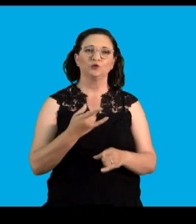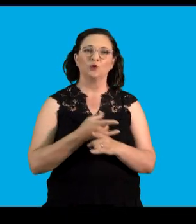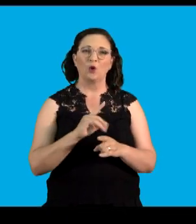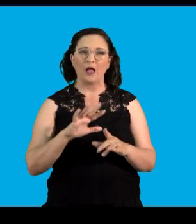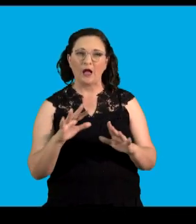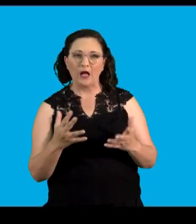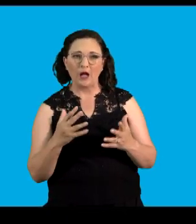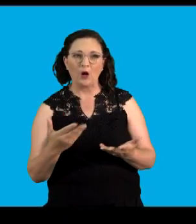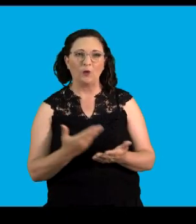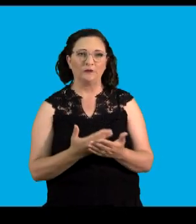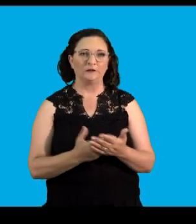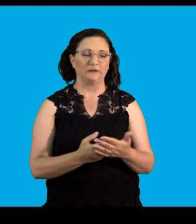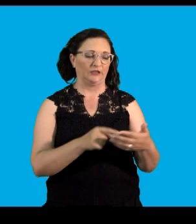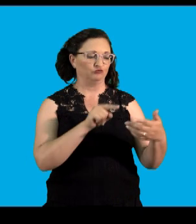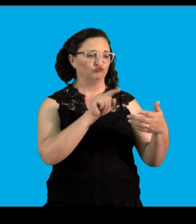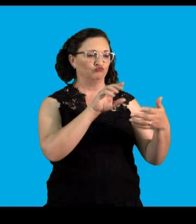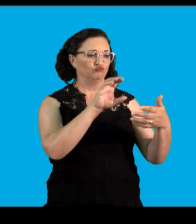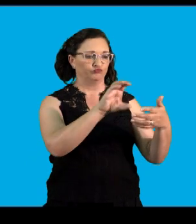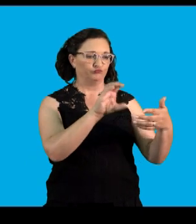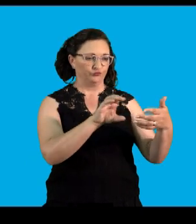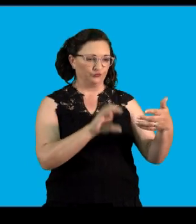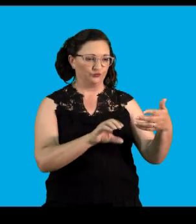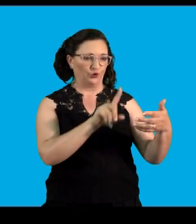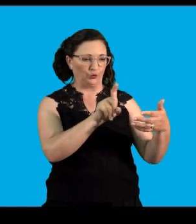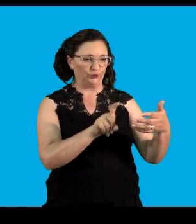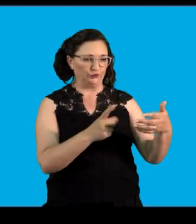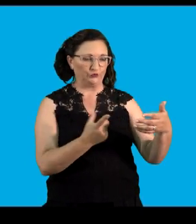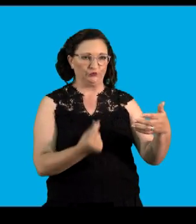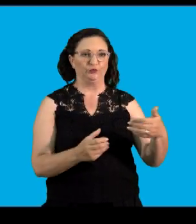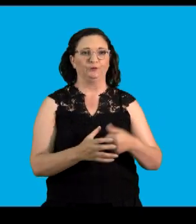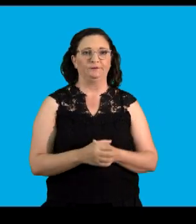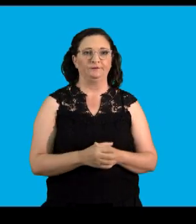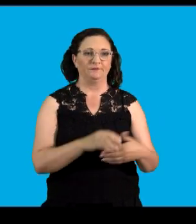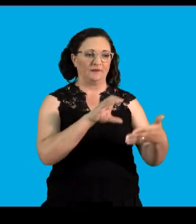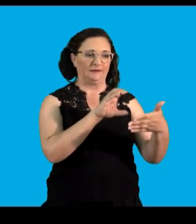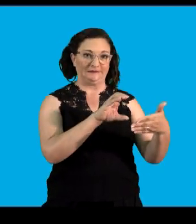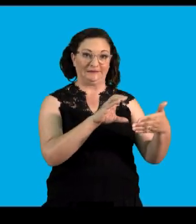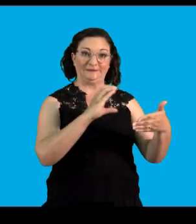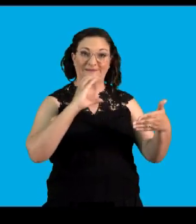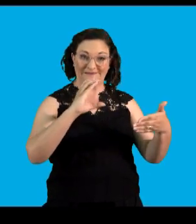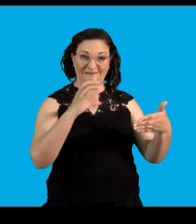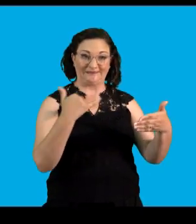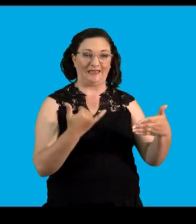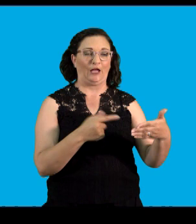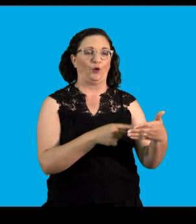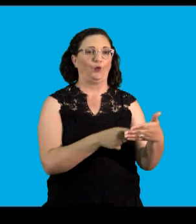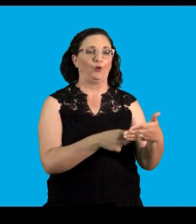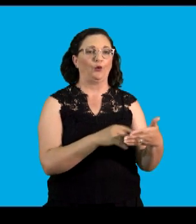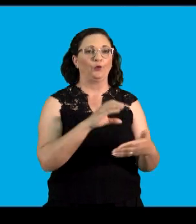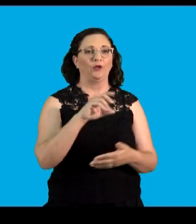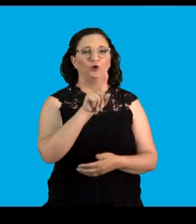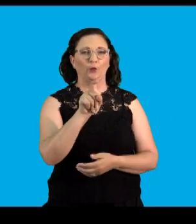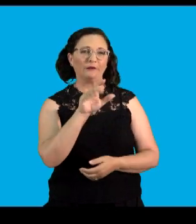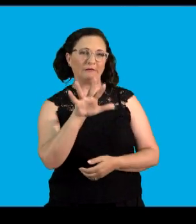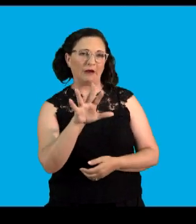how to approach each question. Now we are doing section C, question 5 and question 6.